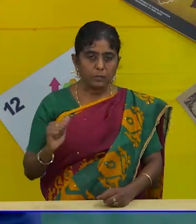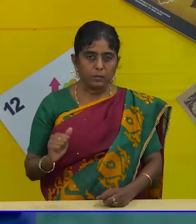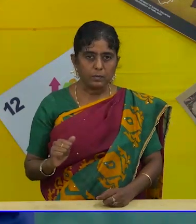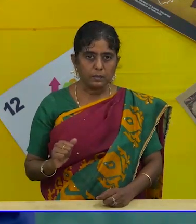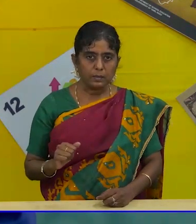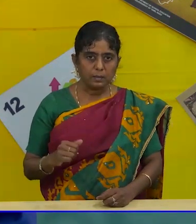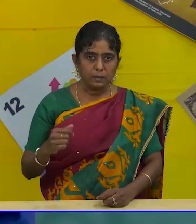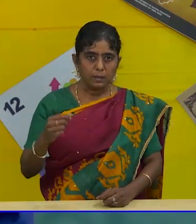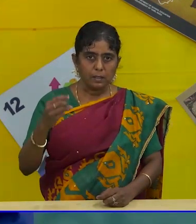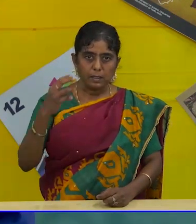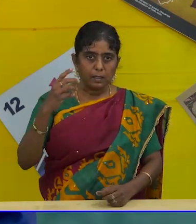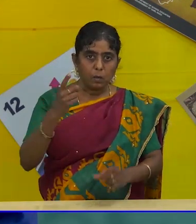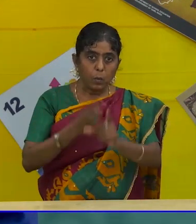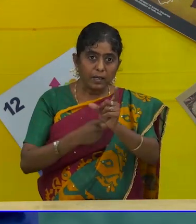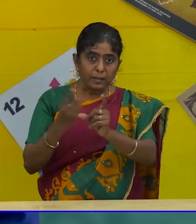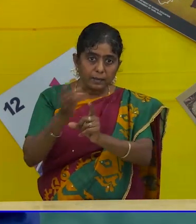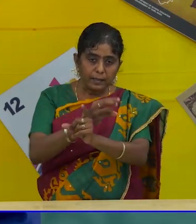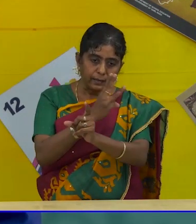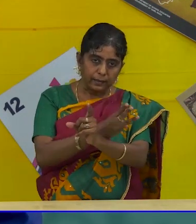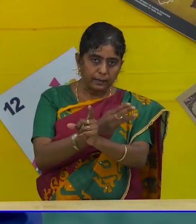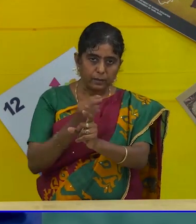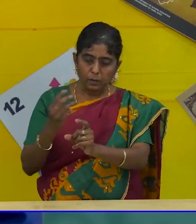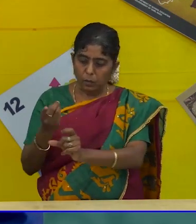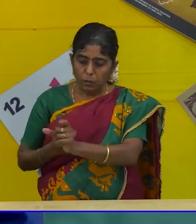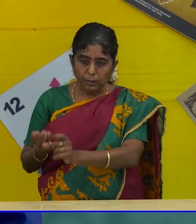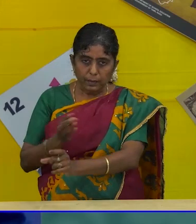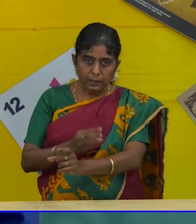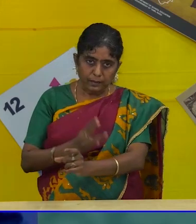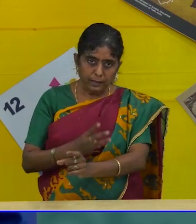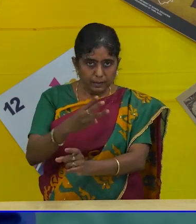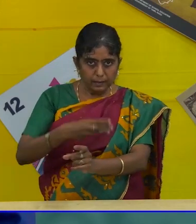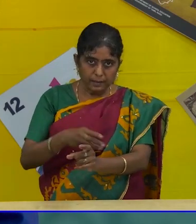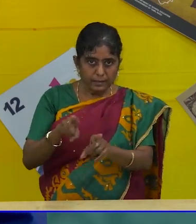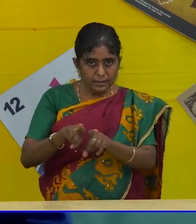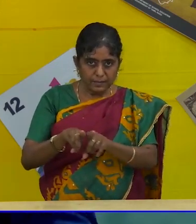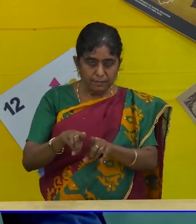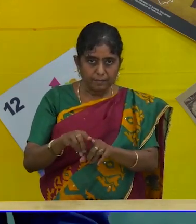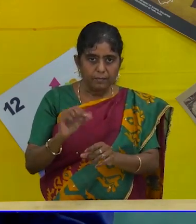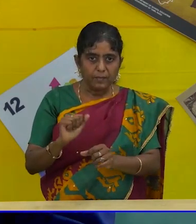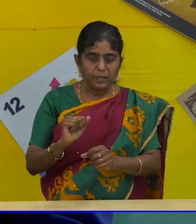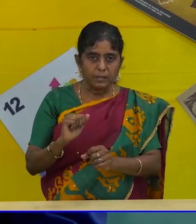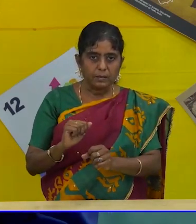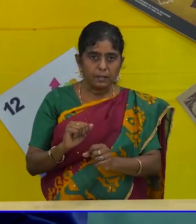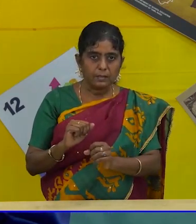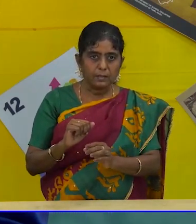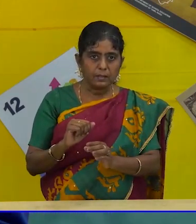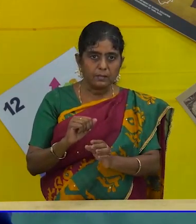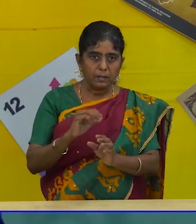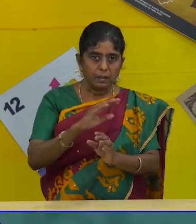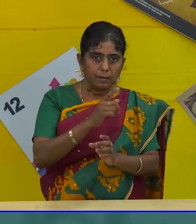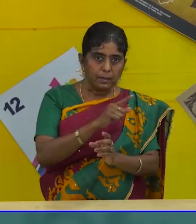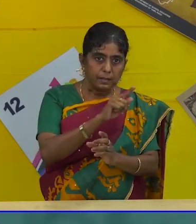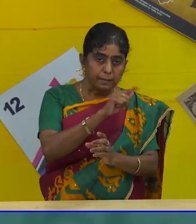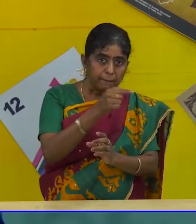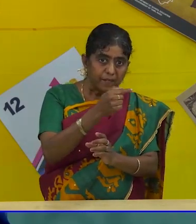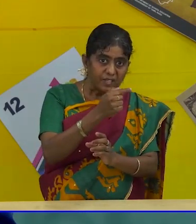Then what we have to do, you see the 3y and the minus 3y there. In the third equation you see the 3y. In the first